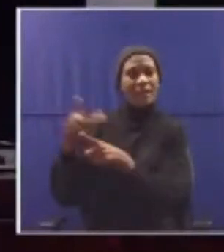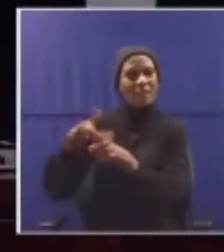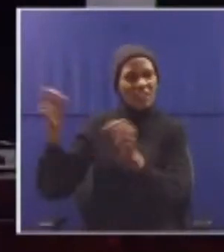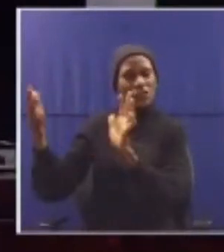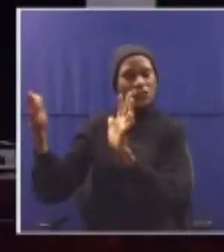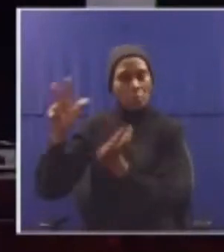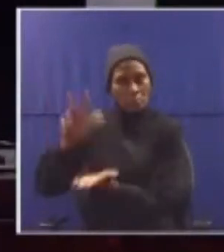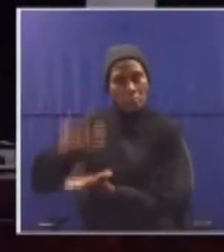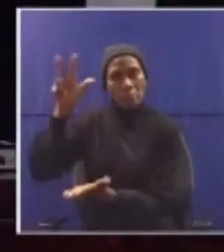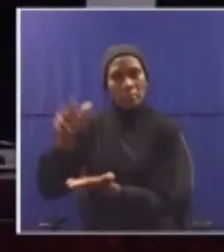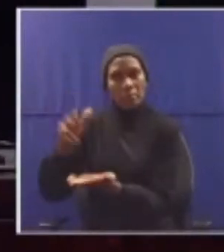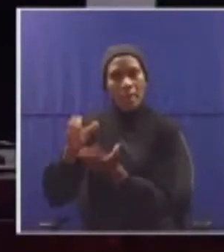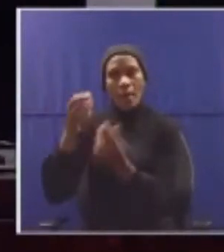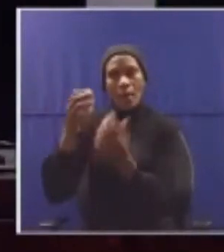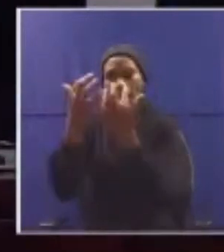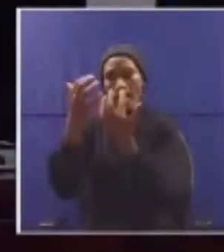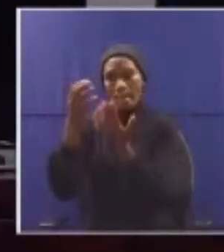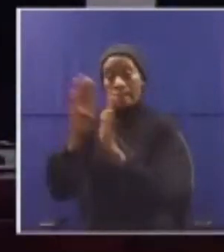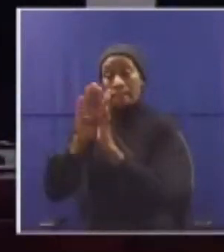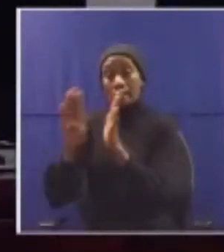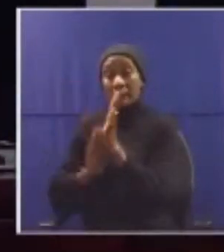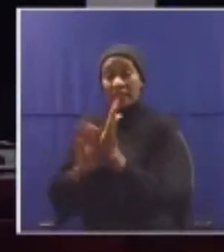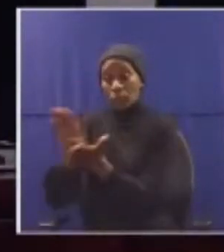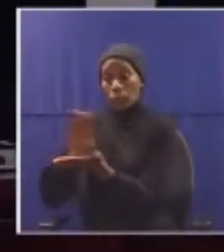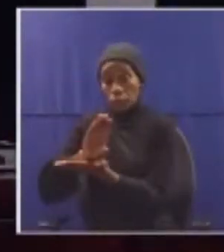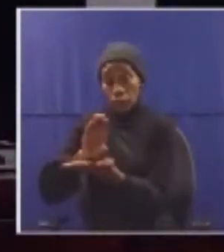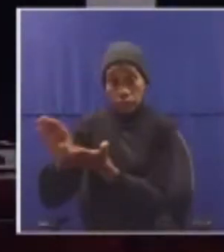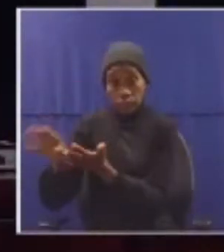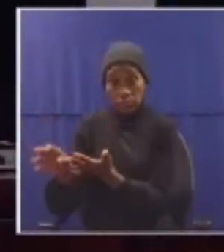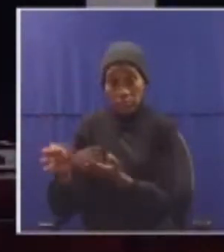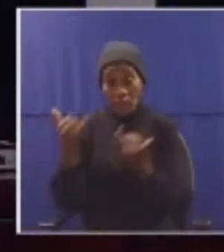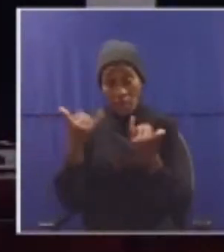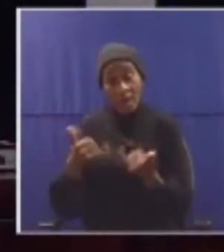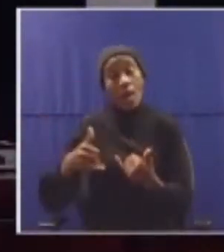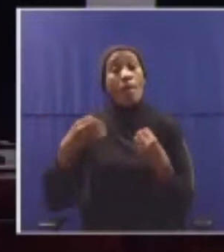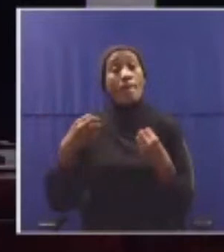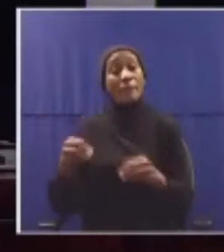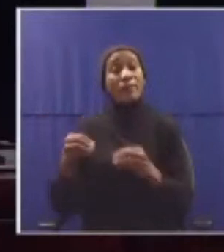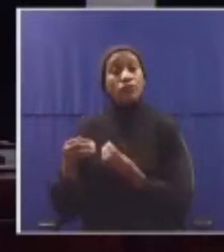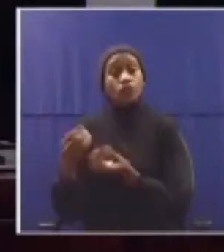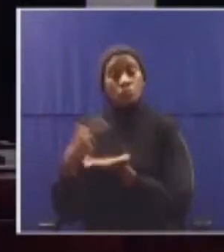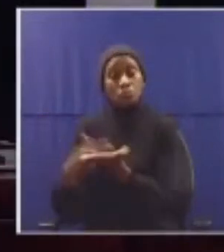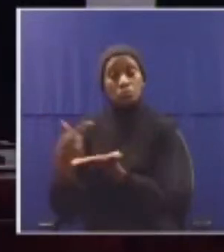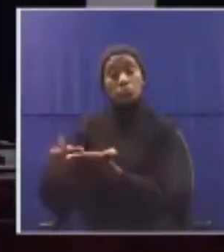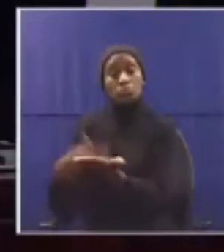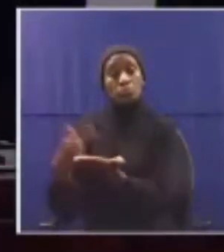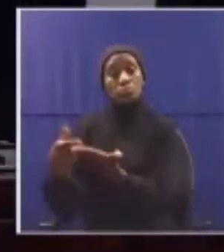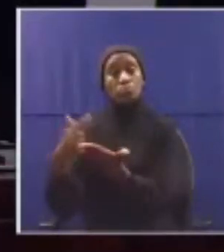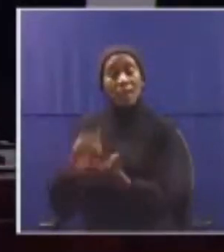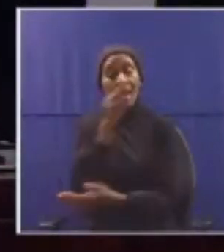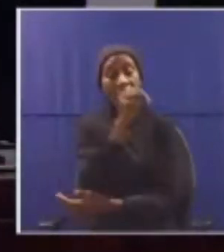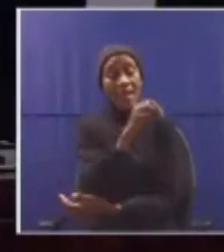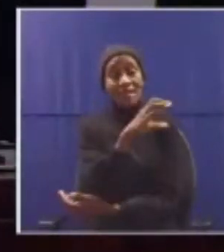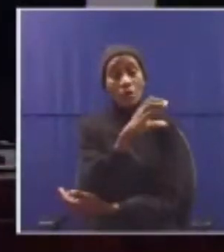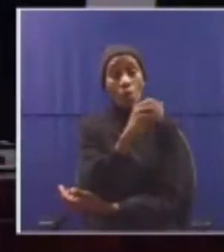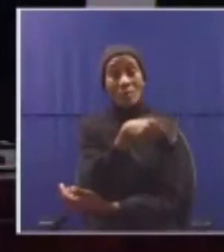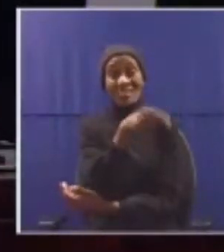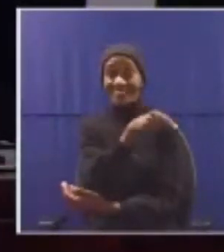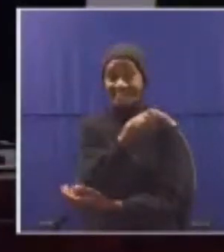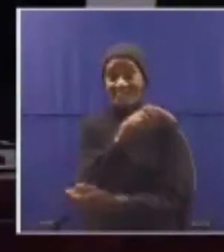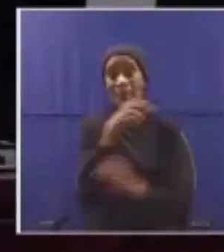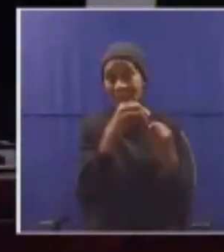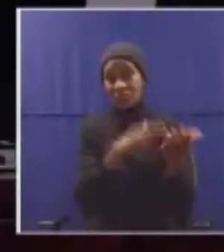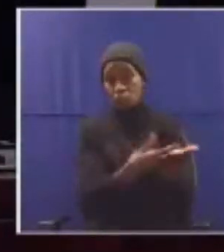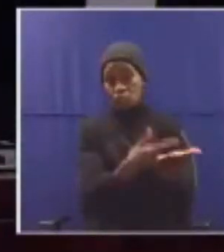the appropriation bill, which is currently under consideration by the National Council of Provinces.